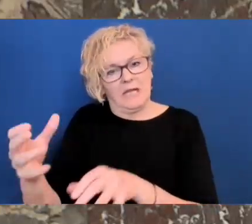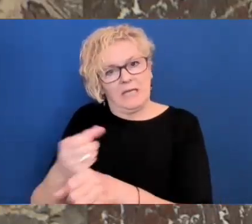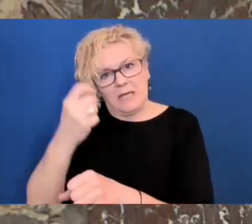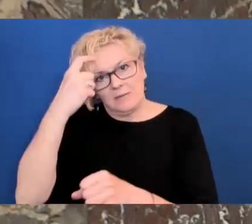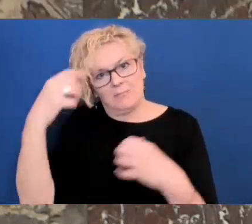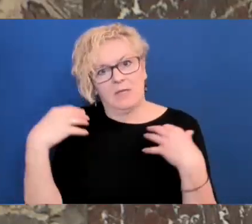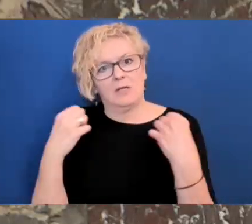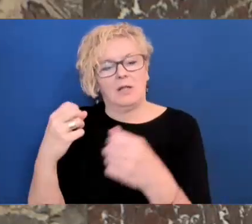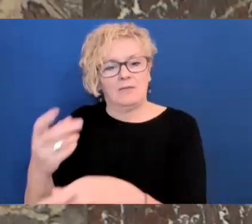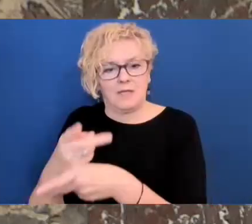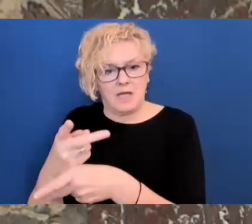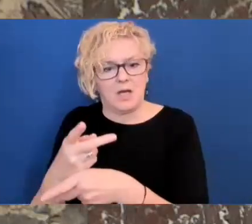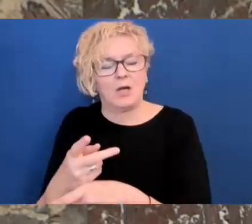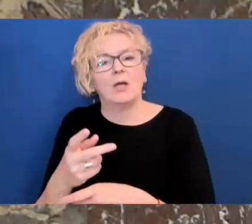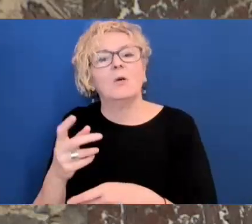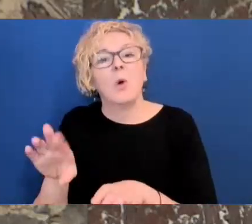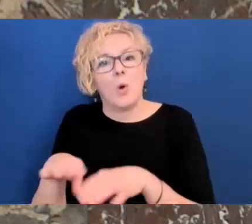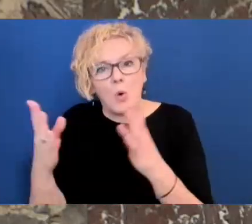the province.